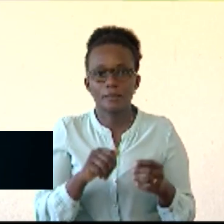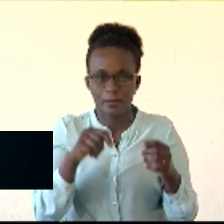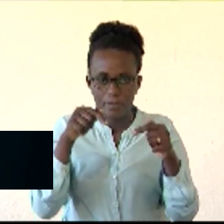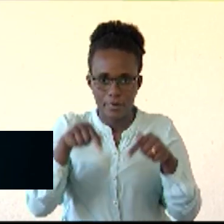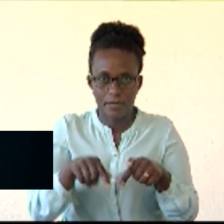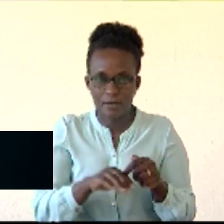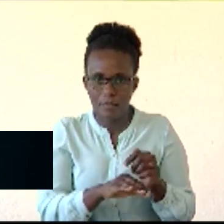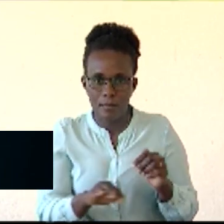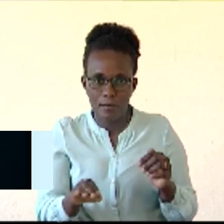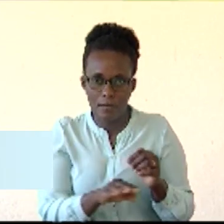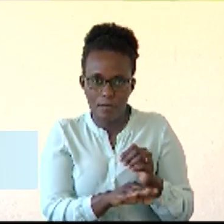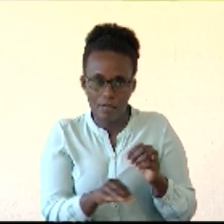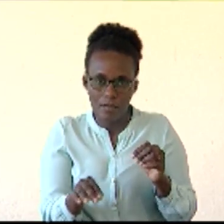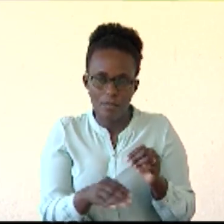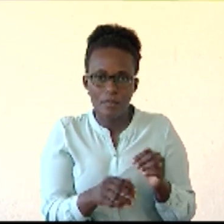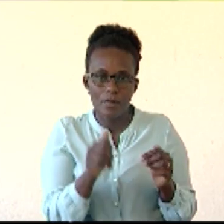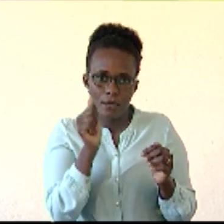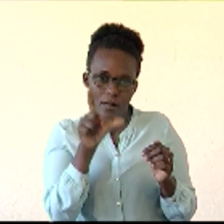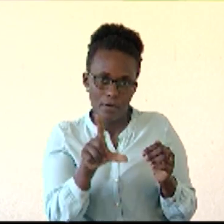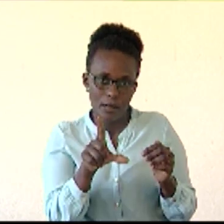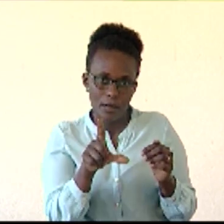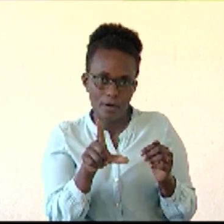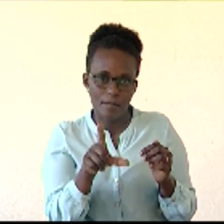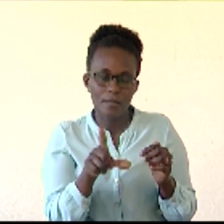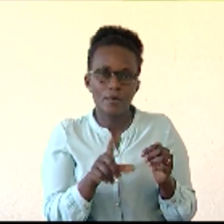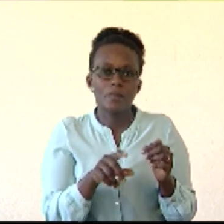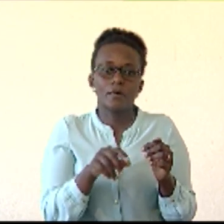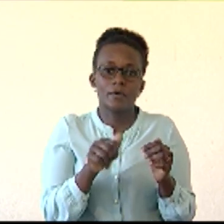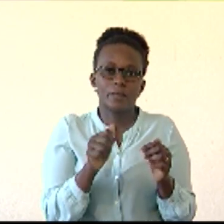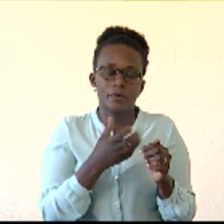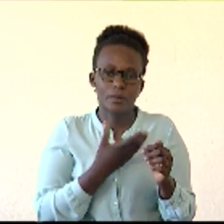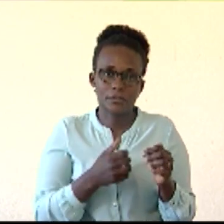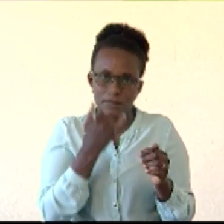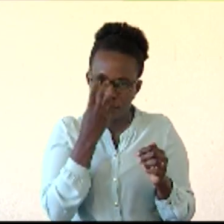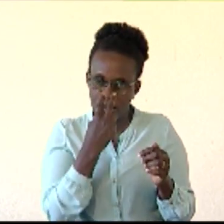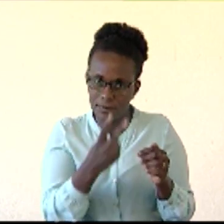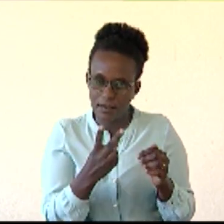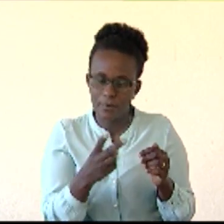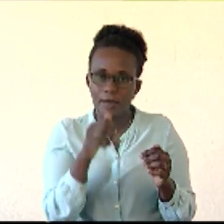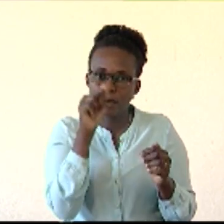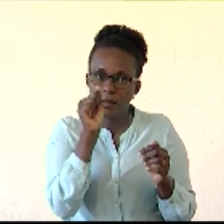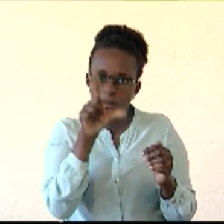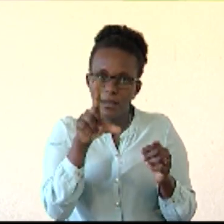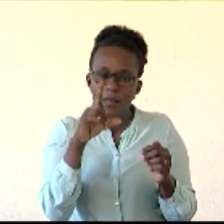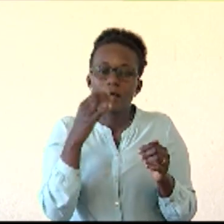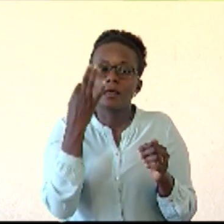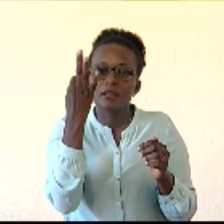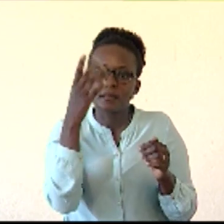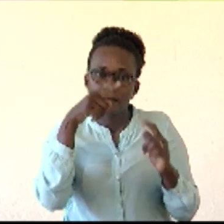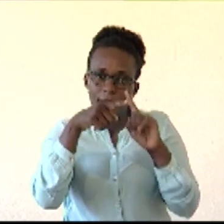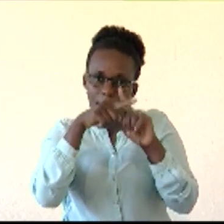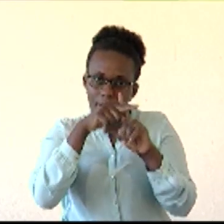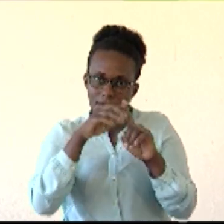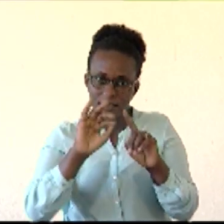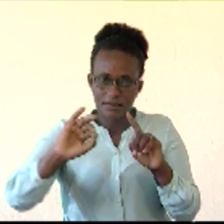aluminum moving out. So the aluminum ions here will be moving to, we have the